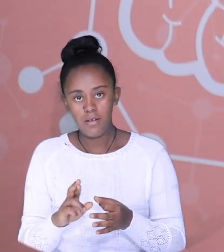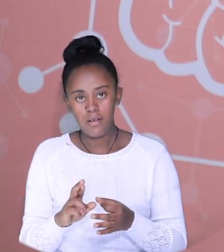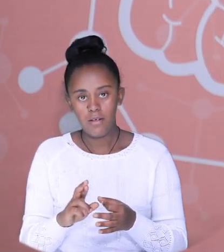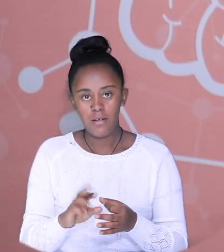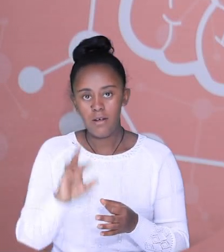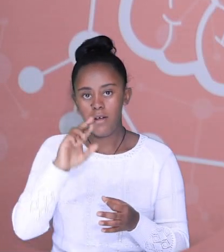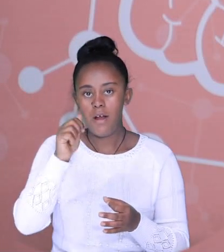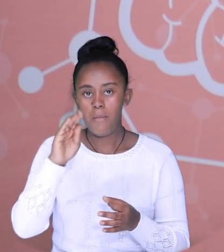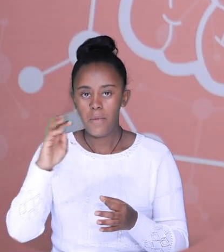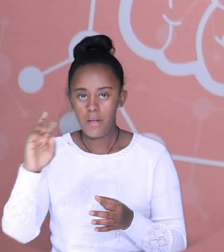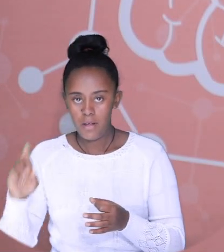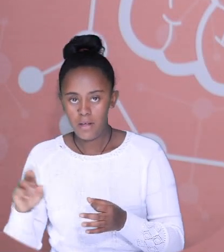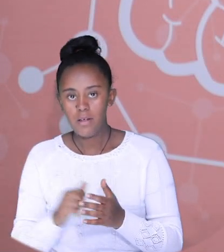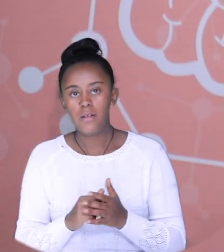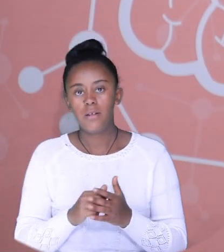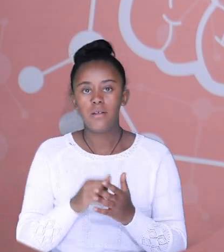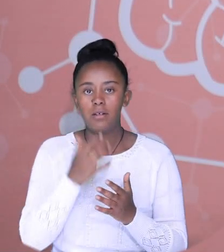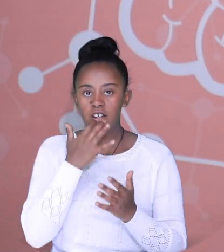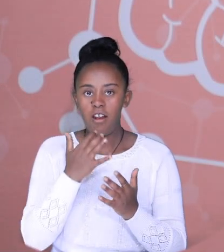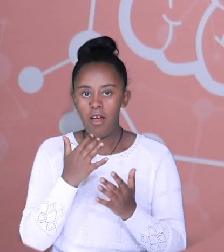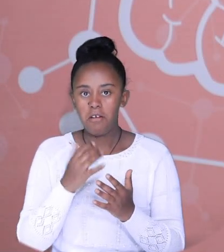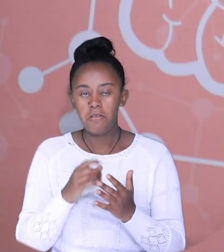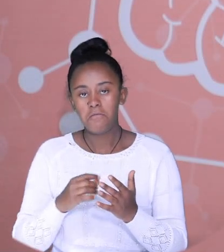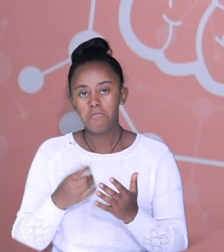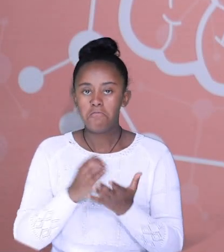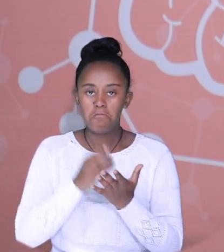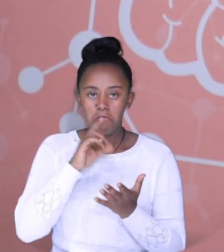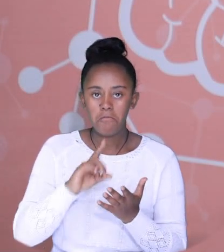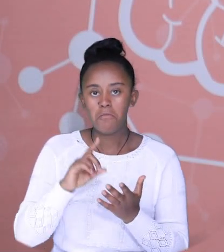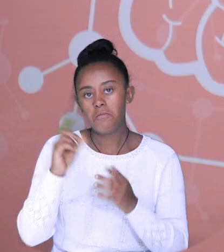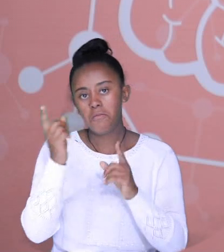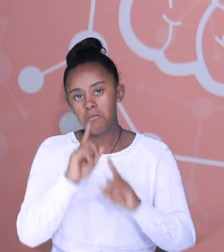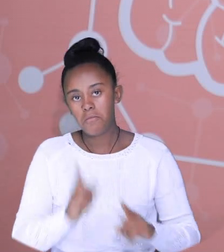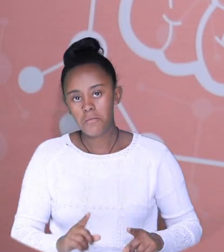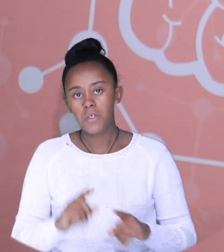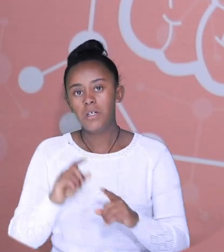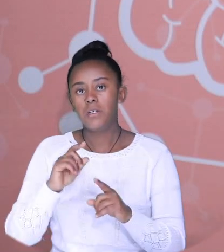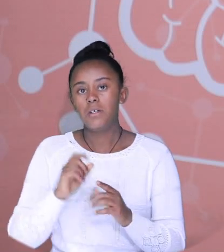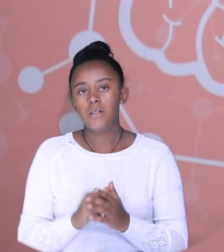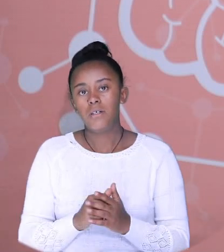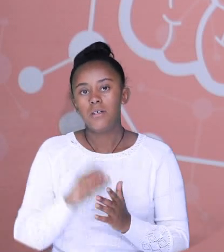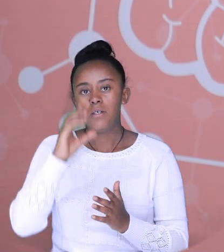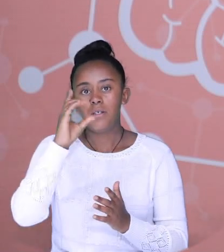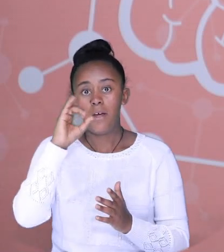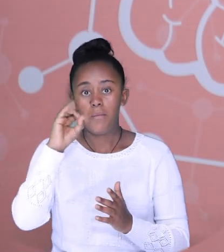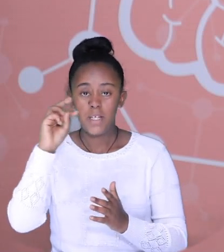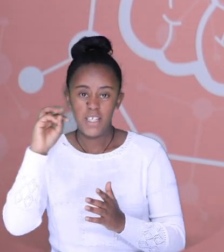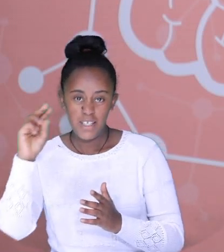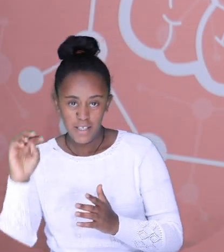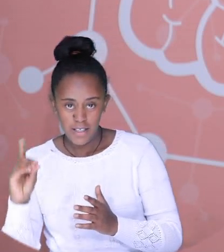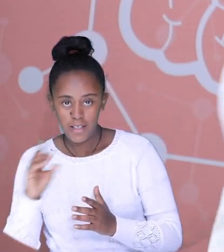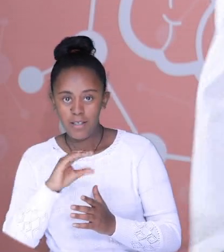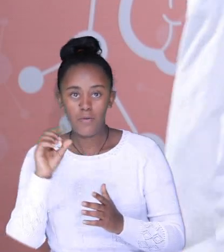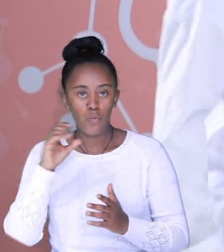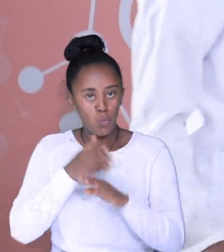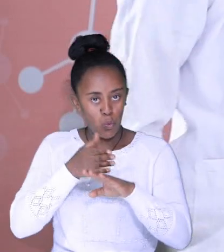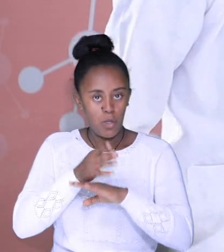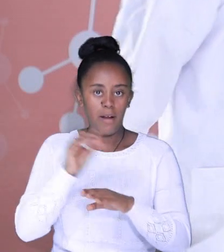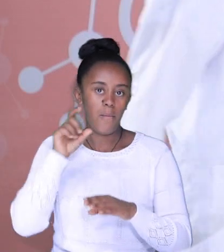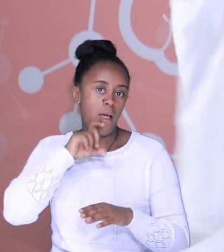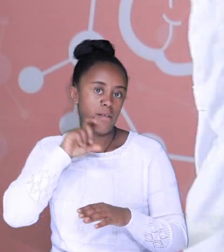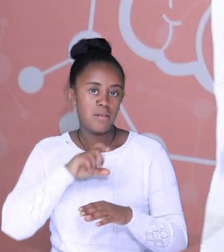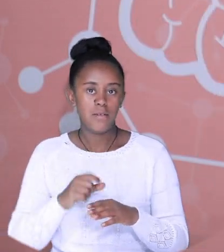rubber, glass, oil, air, diamond, dry wood, plastic. These